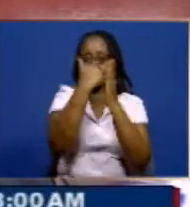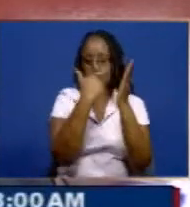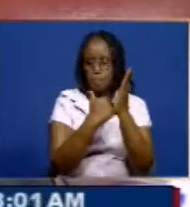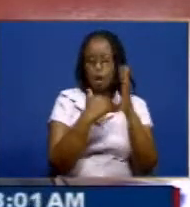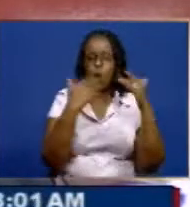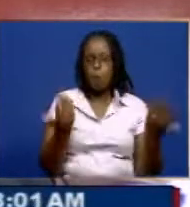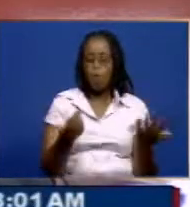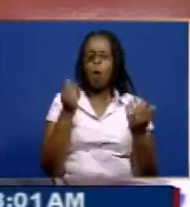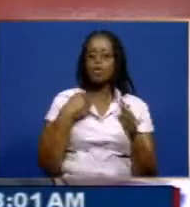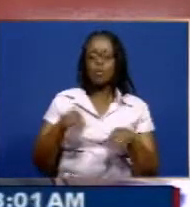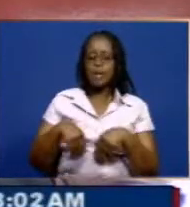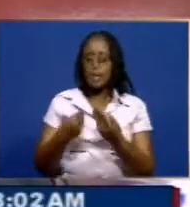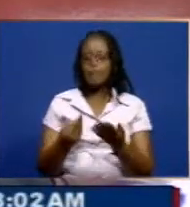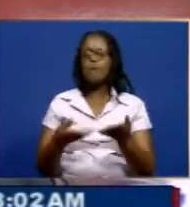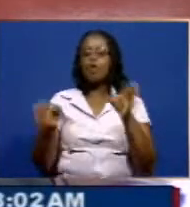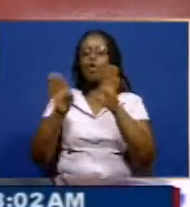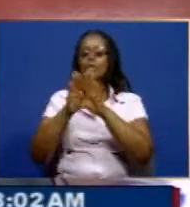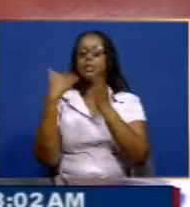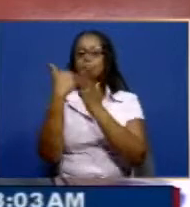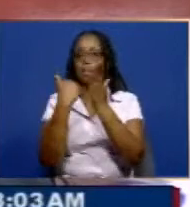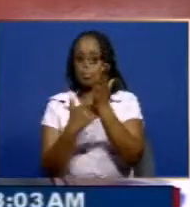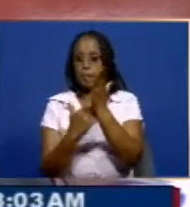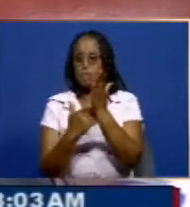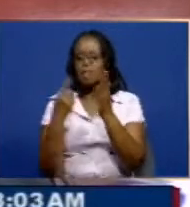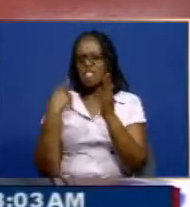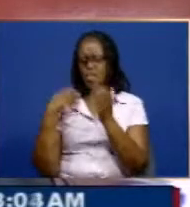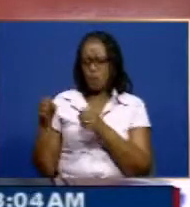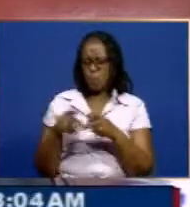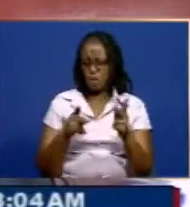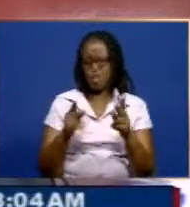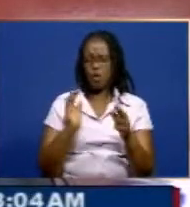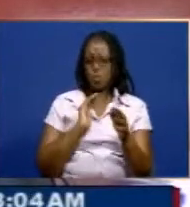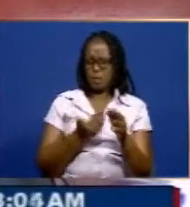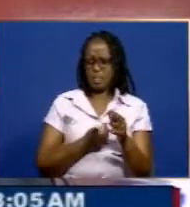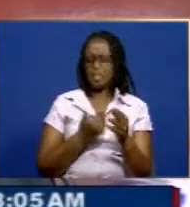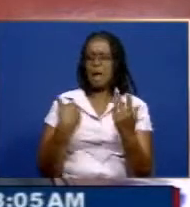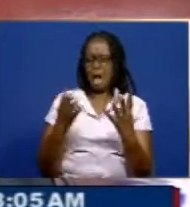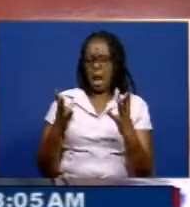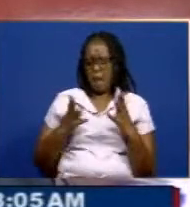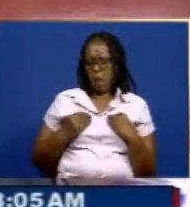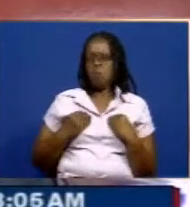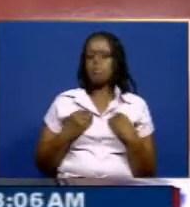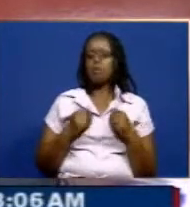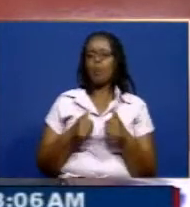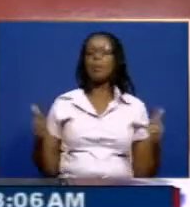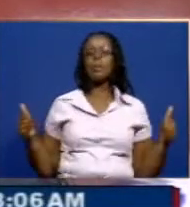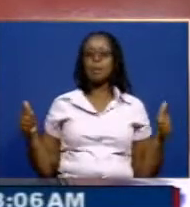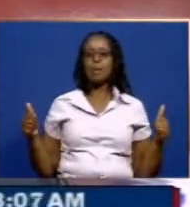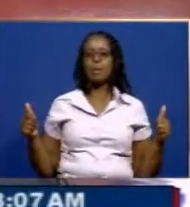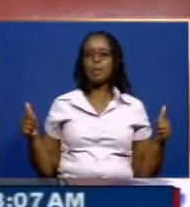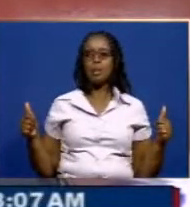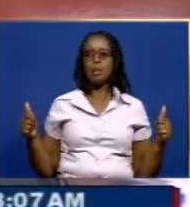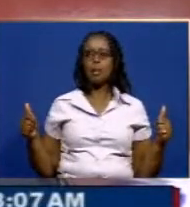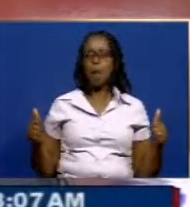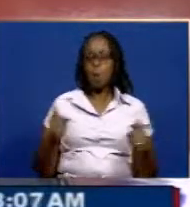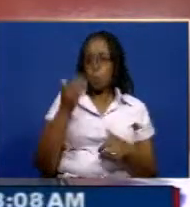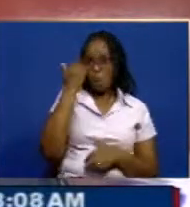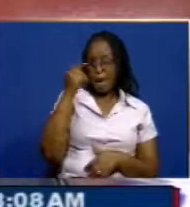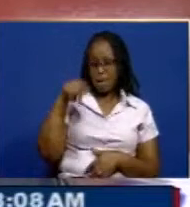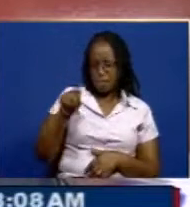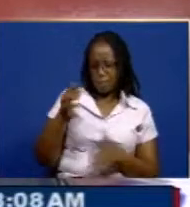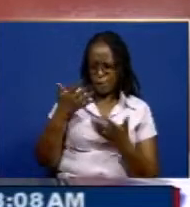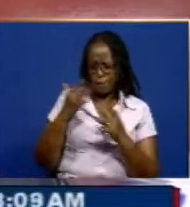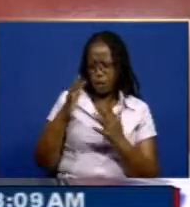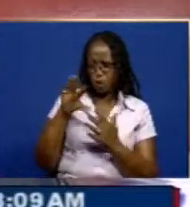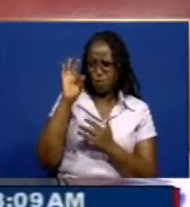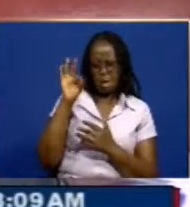And those are opportunities that this committee and its rules have legitimately extended to the governor. Merely because he has chosen not